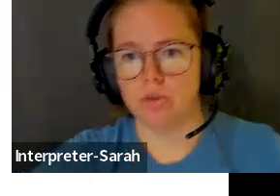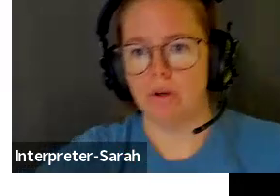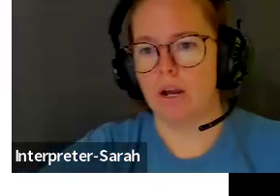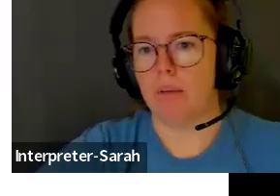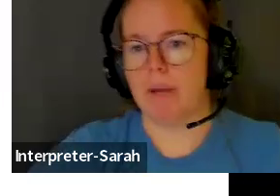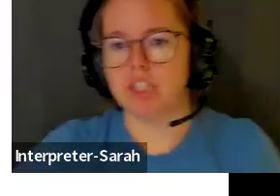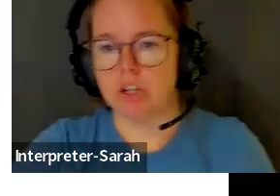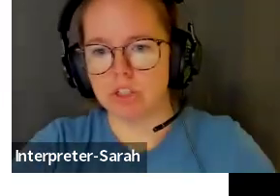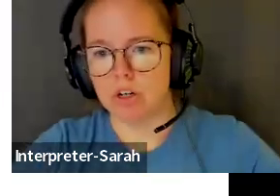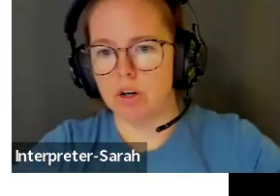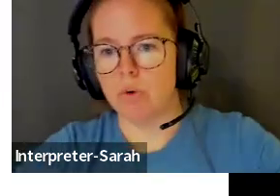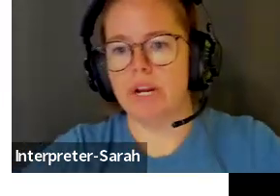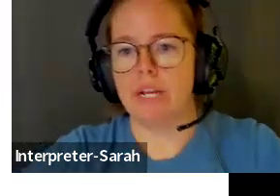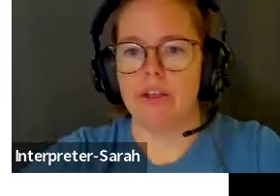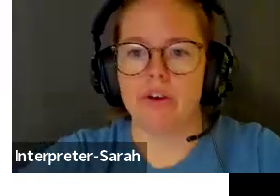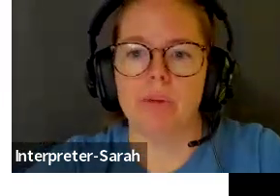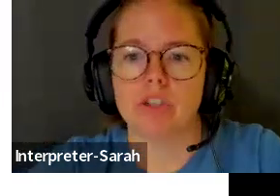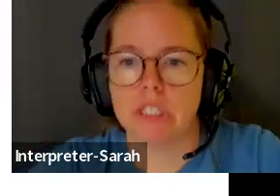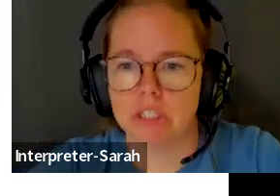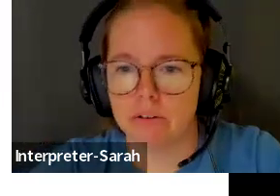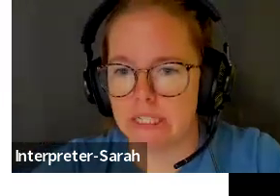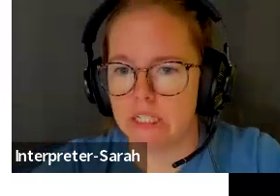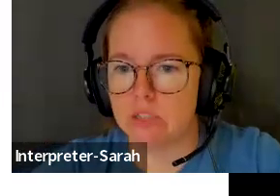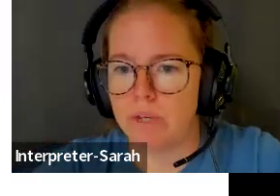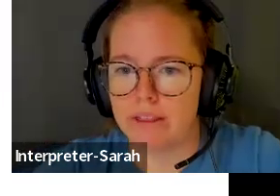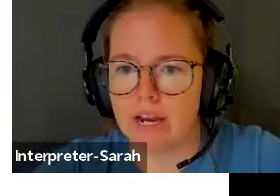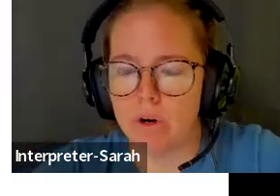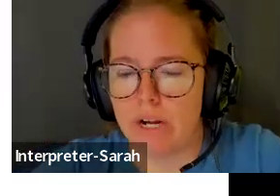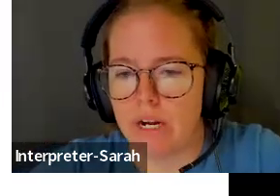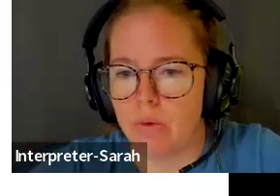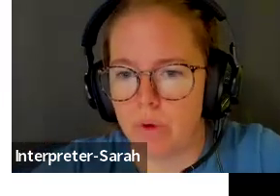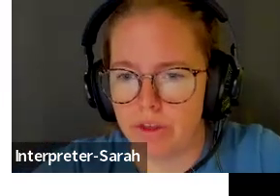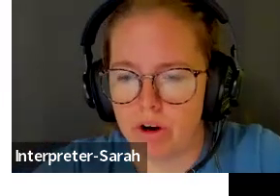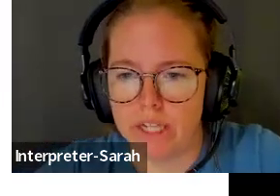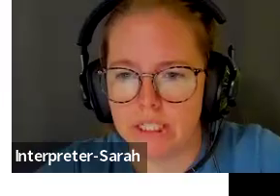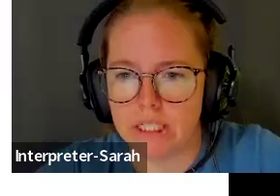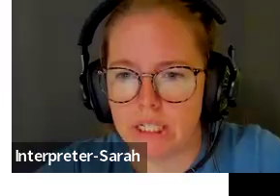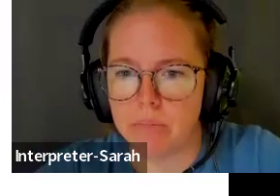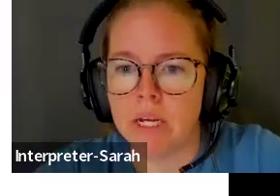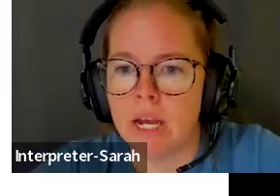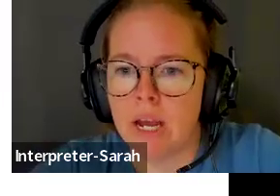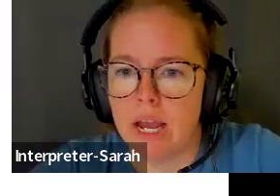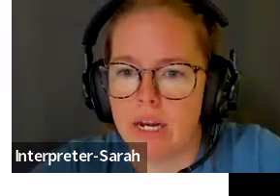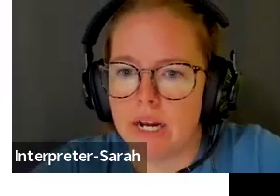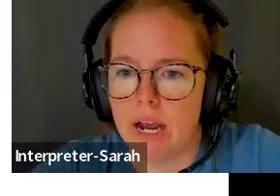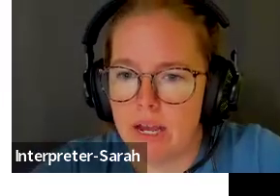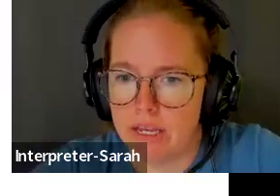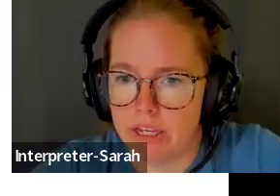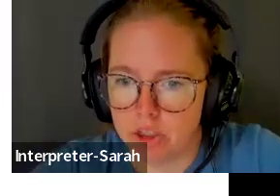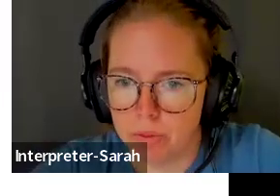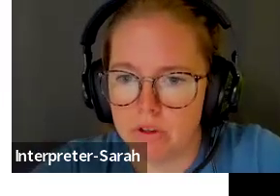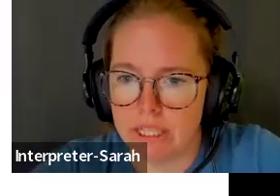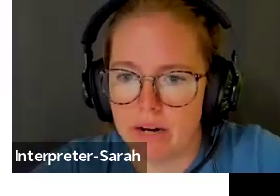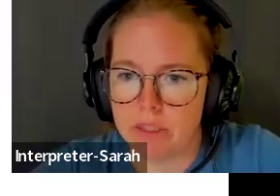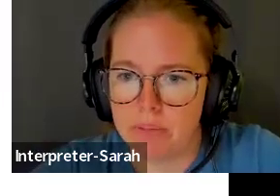transported to a shelter or any other emergency services, we get that coordinated with our crisis team and